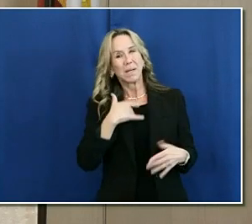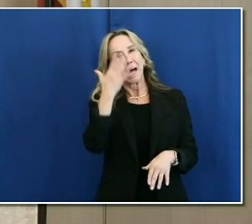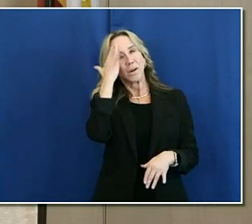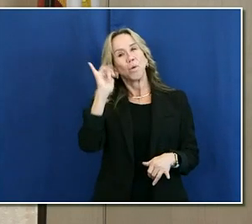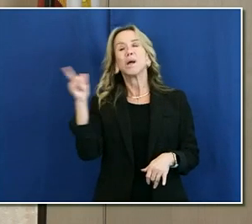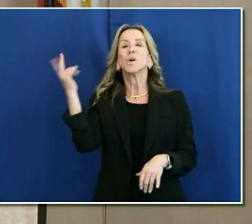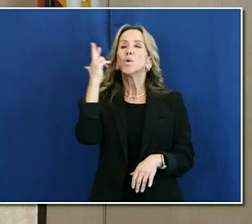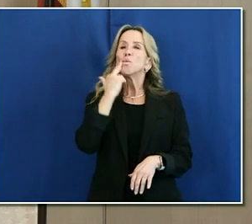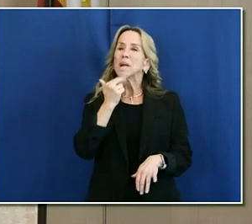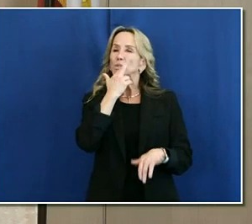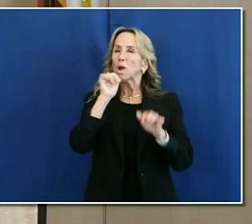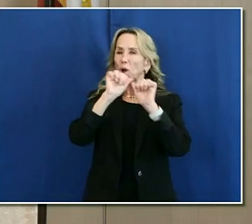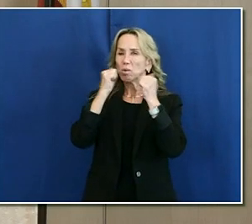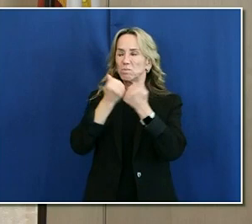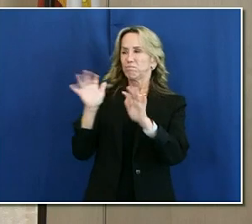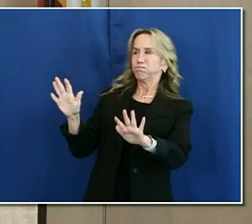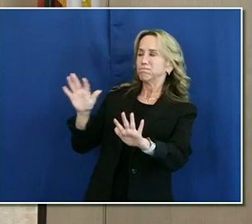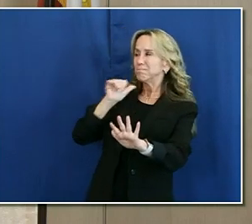says they were caught off guard.